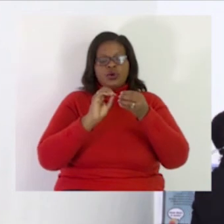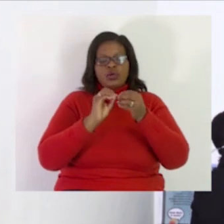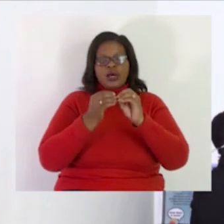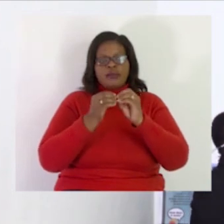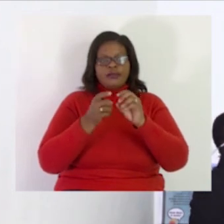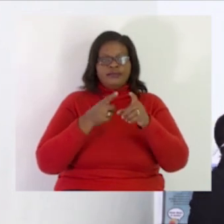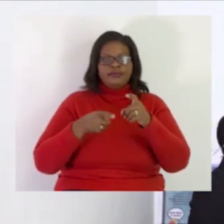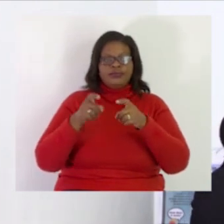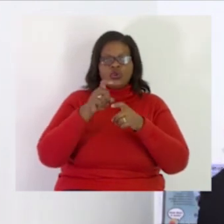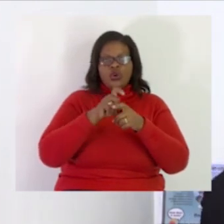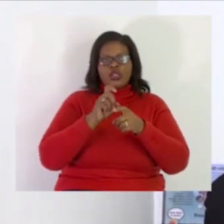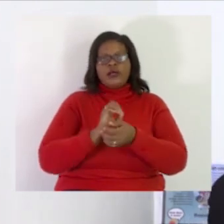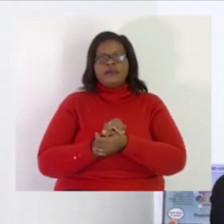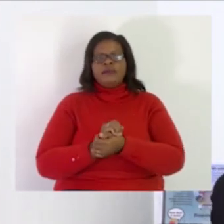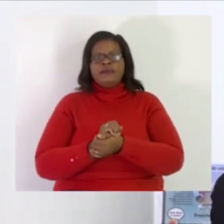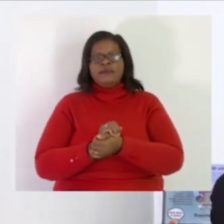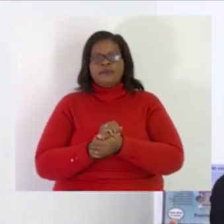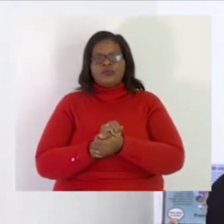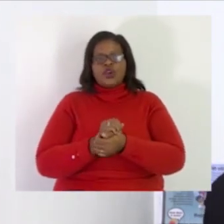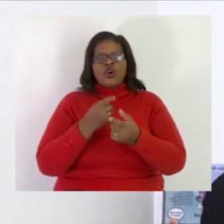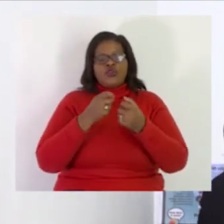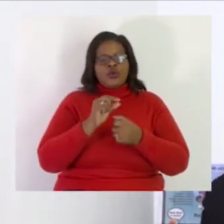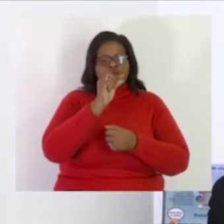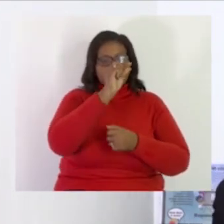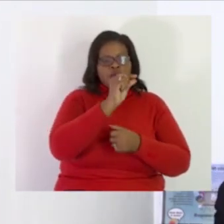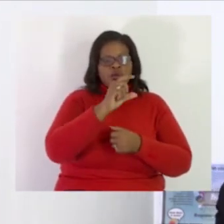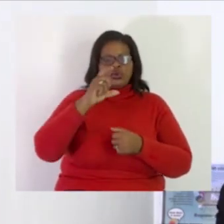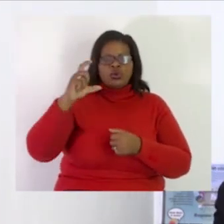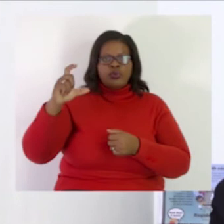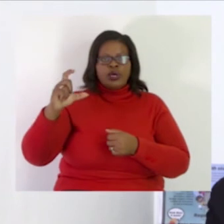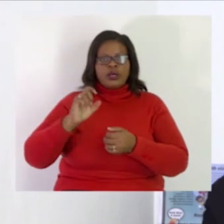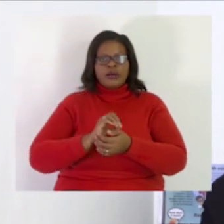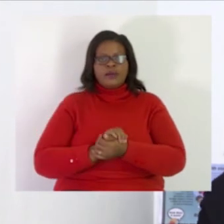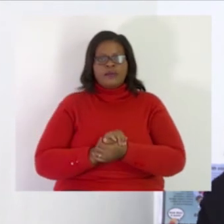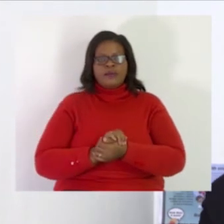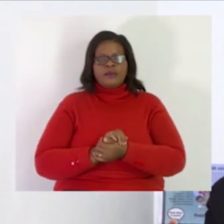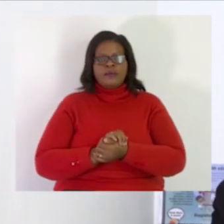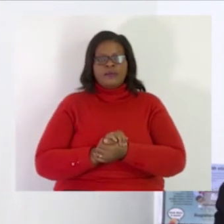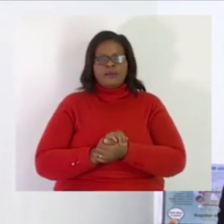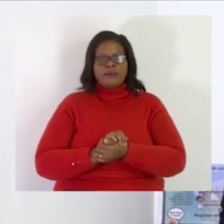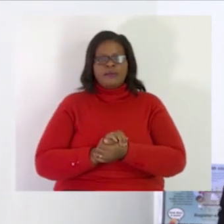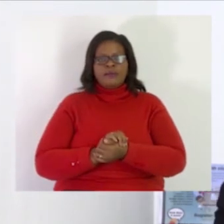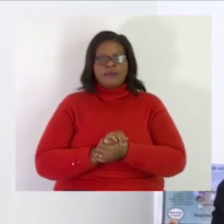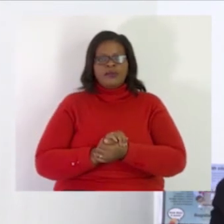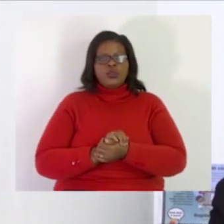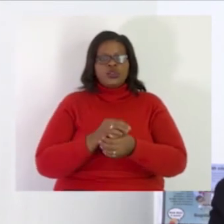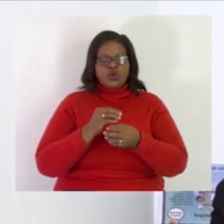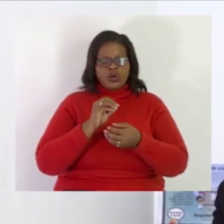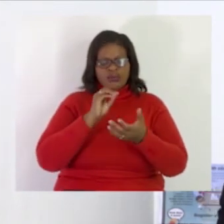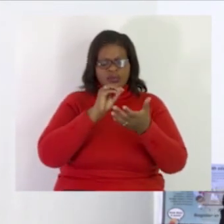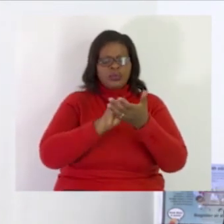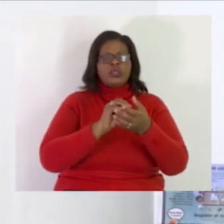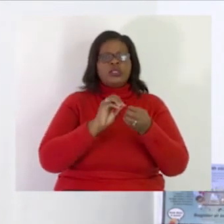in order, maybe from the smallest to the biggest. Let me just give 4 numbers here.